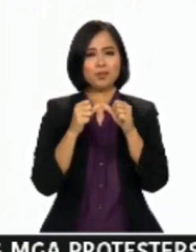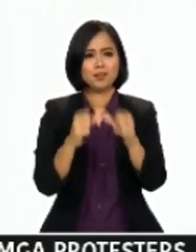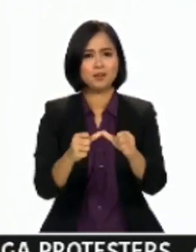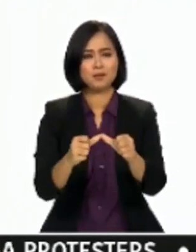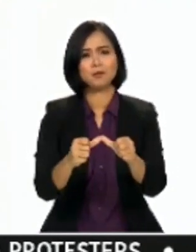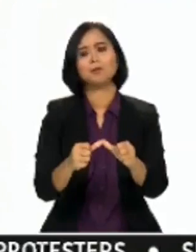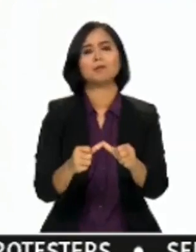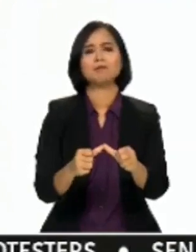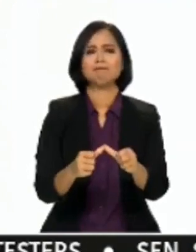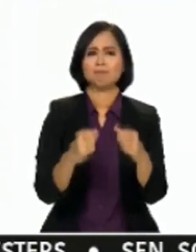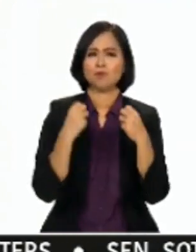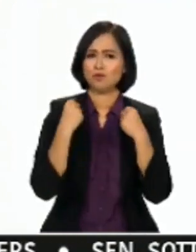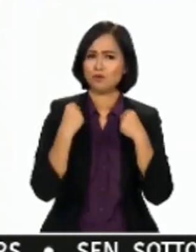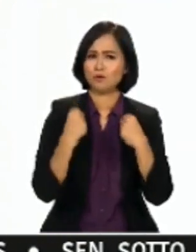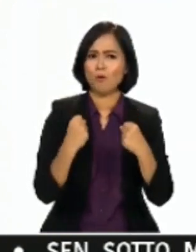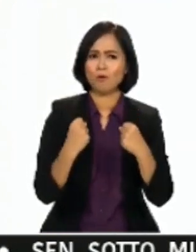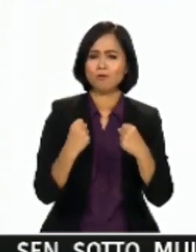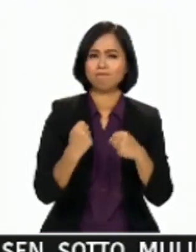relentlessly